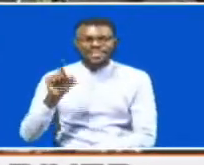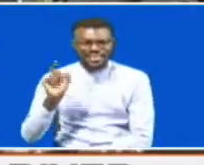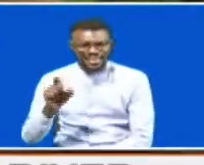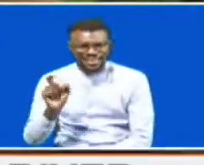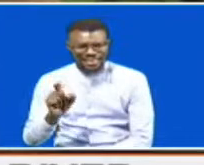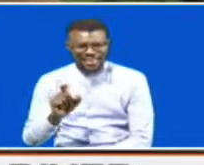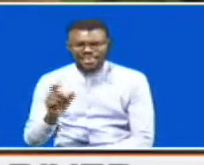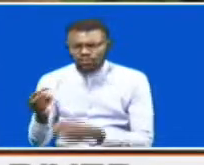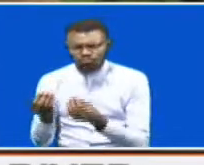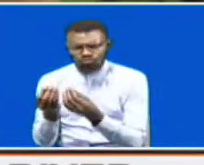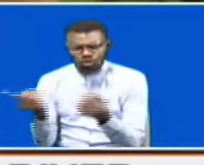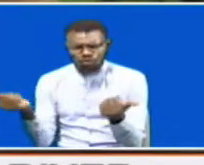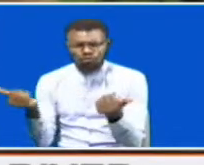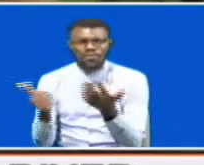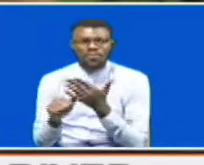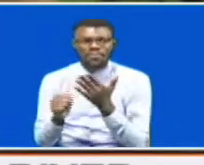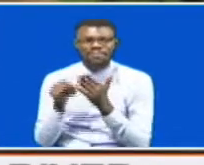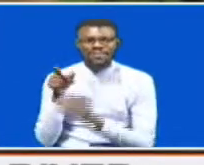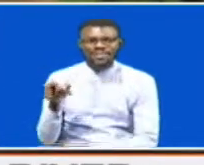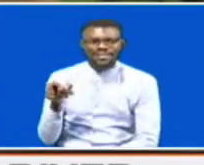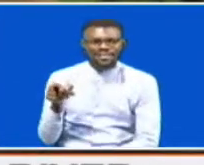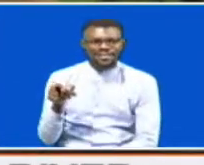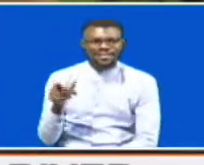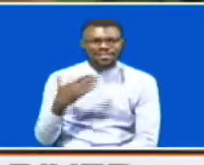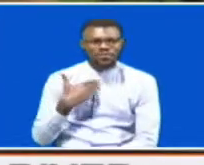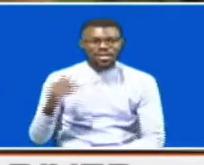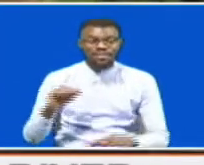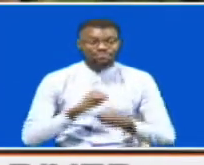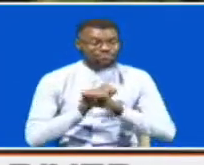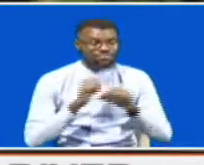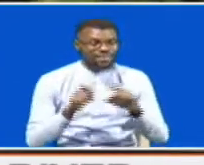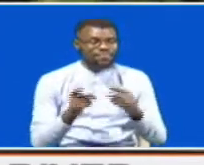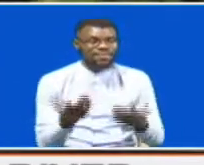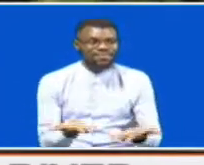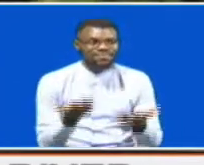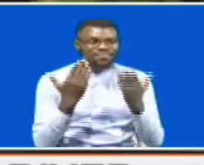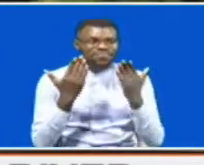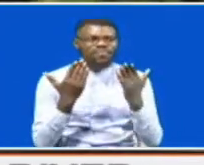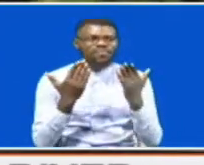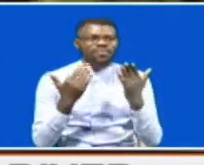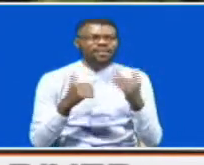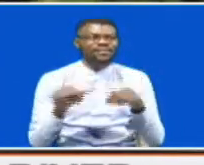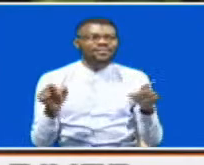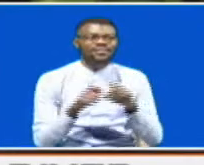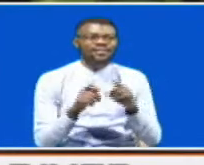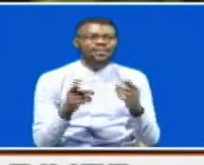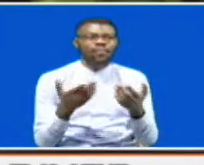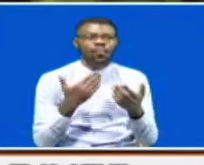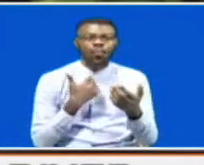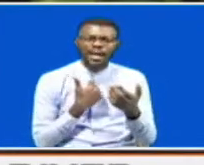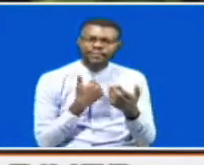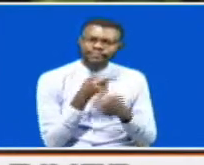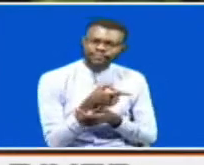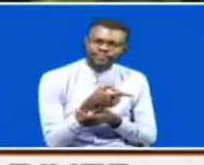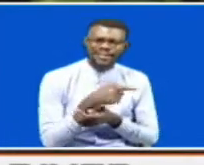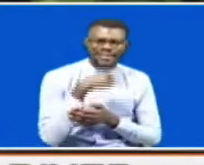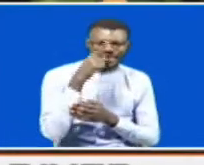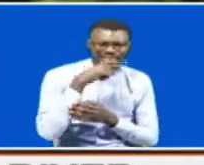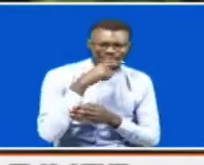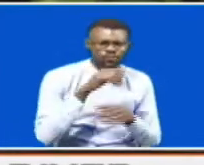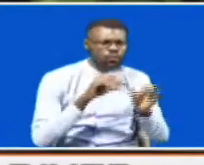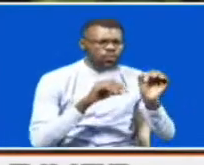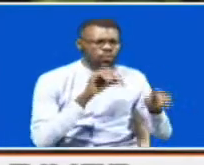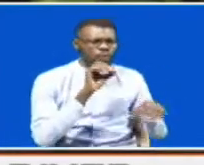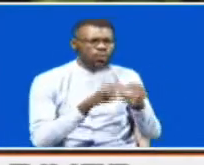dream. Catchment protection and restoration, mapping and reclaiming the riparian land, waste to rivers, and here looking